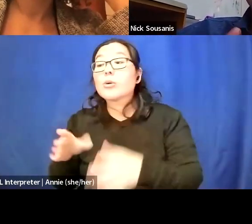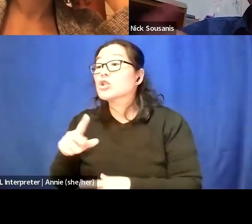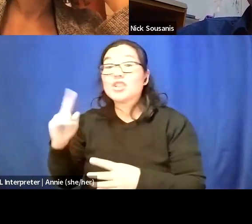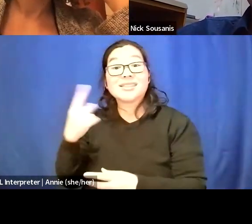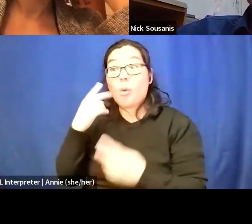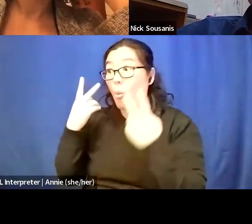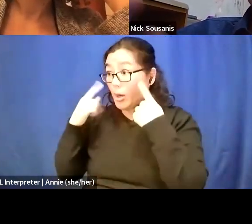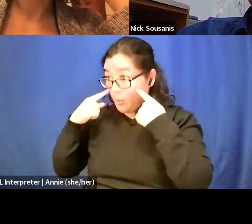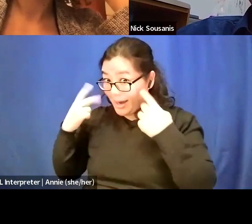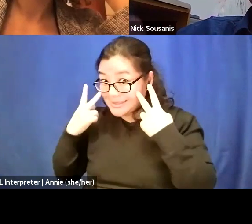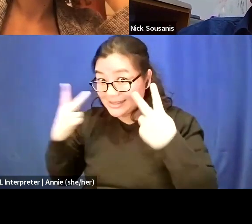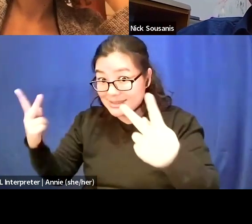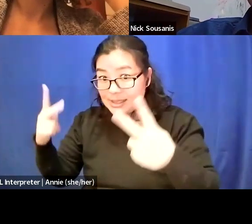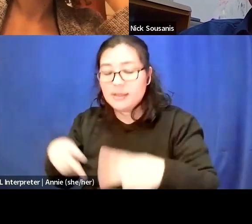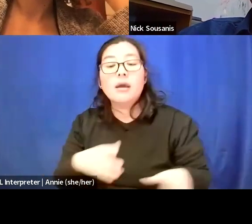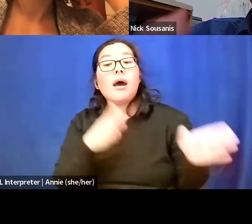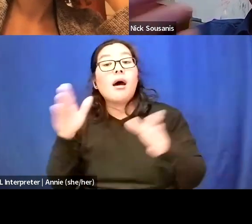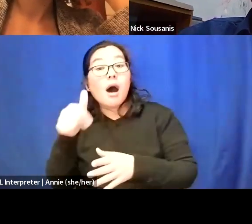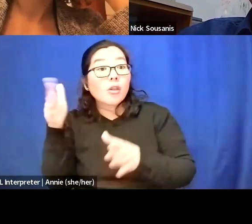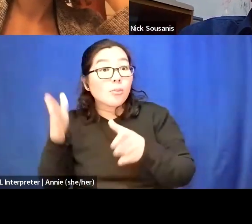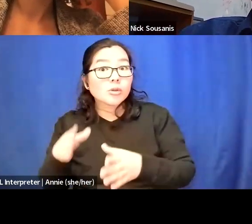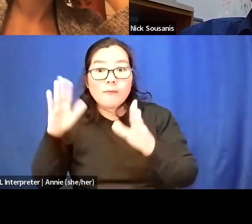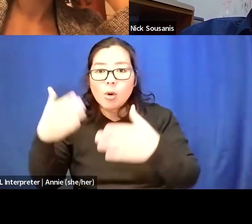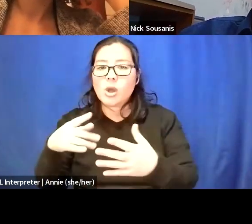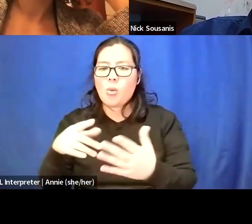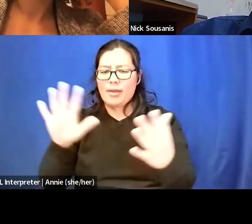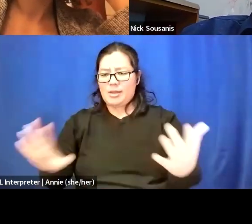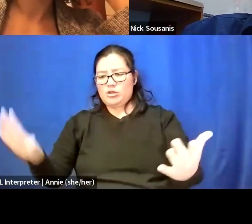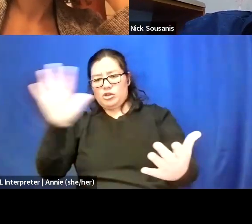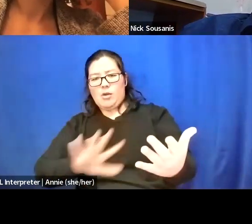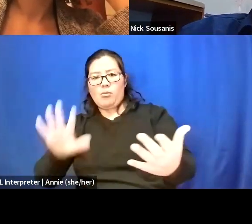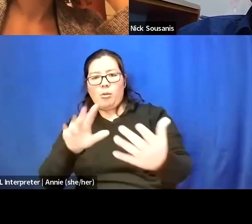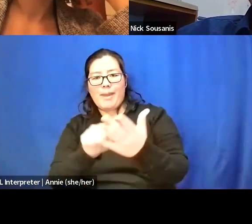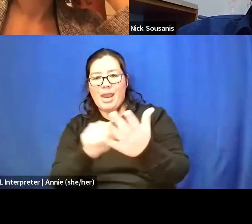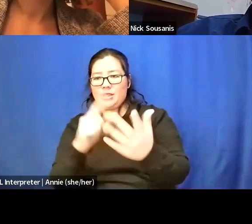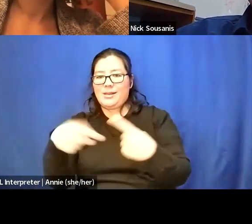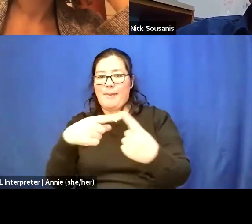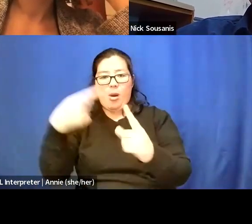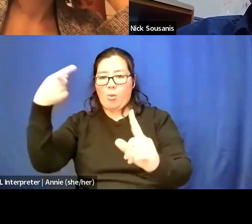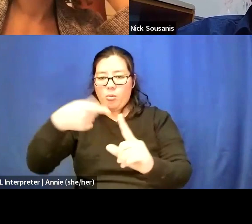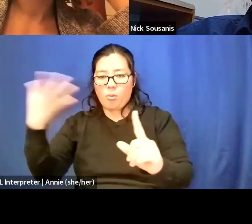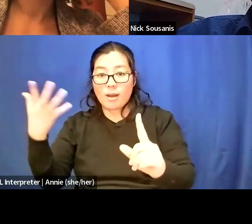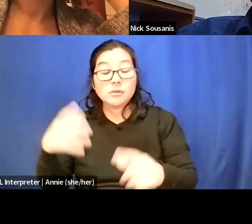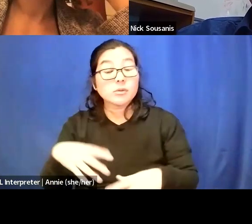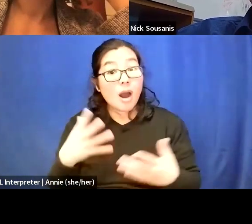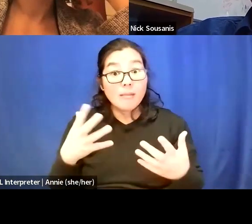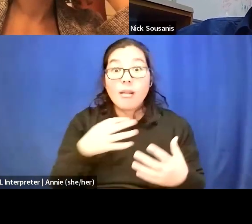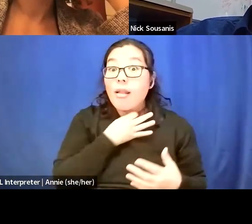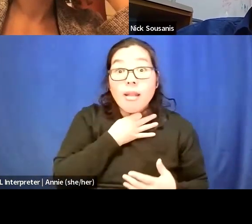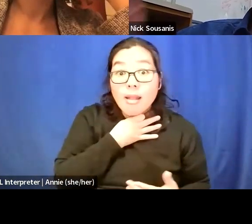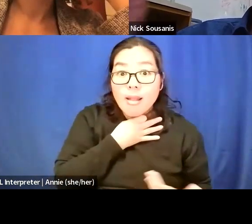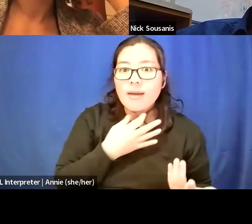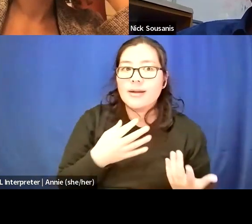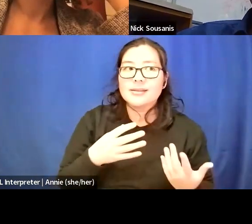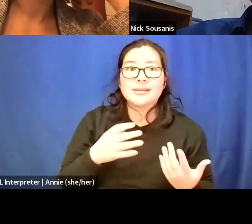see what is the page about. And there's just so many ways to come at it. And I really do want to see this thing where you can